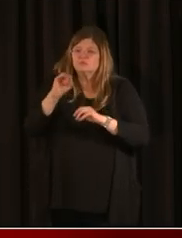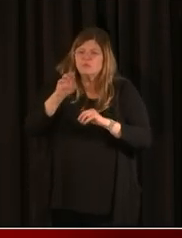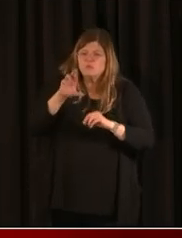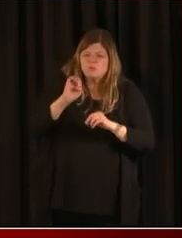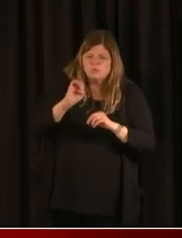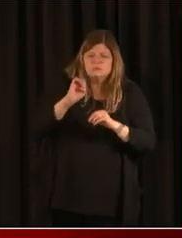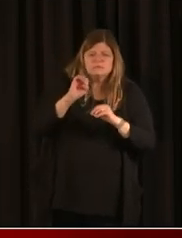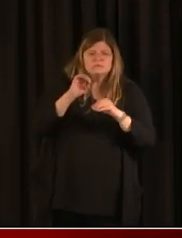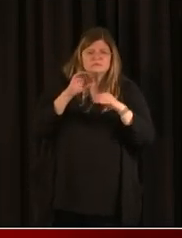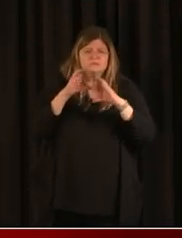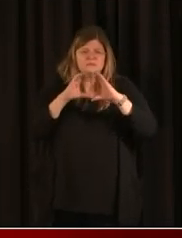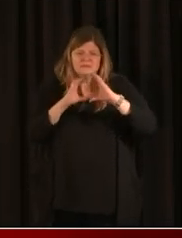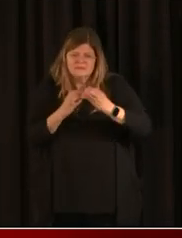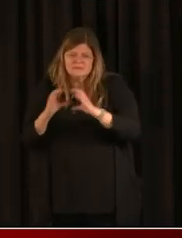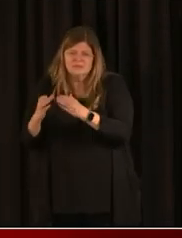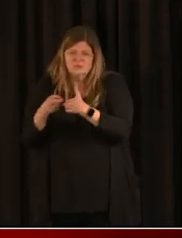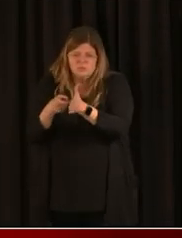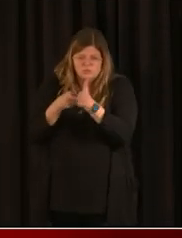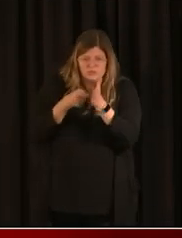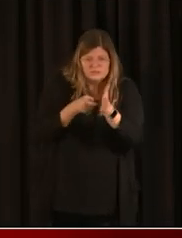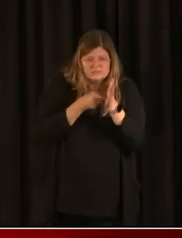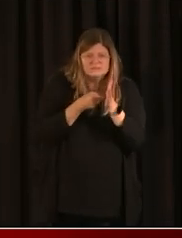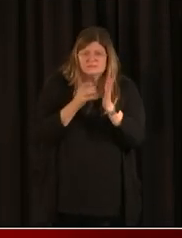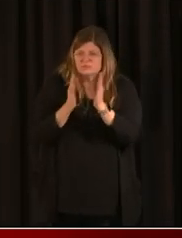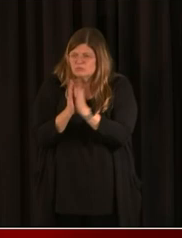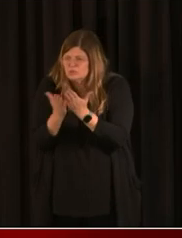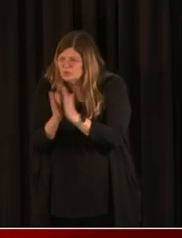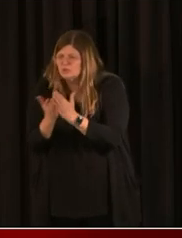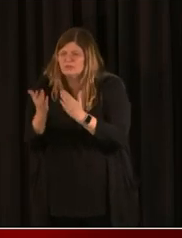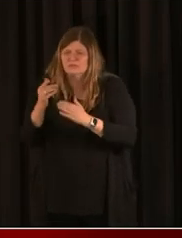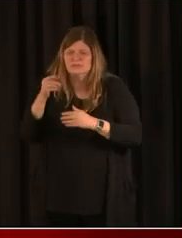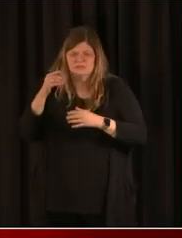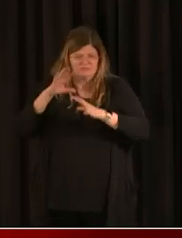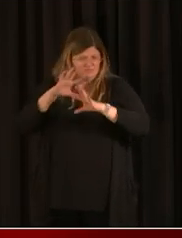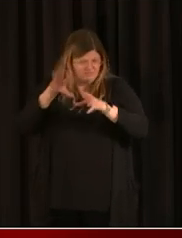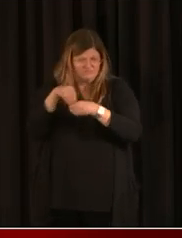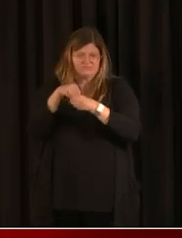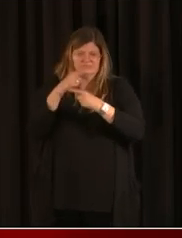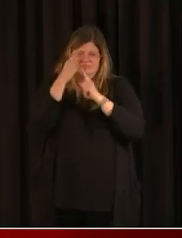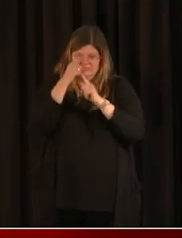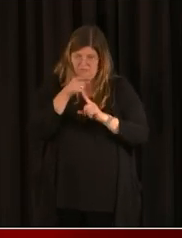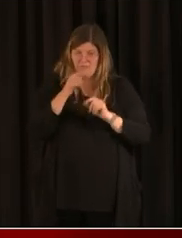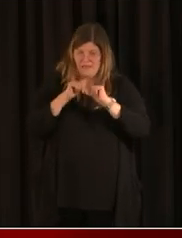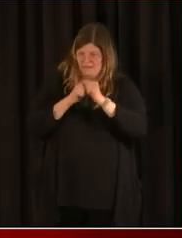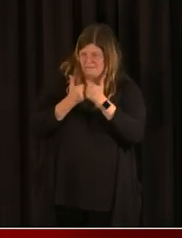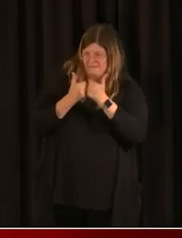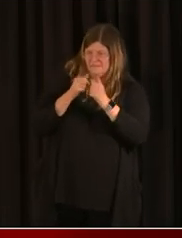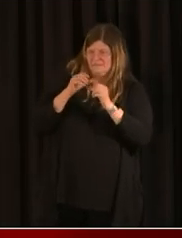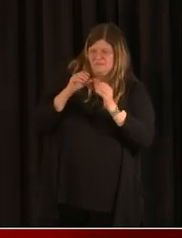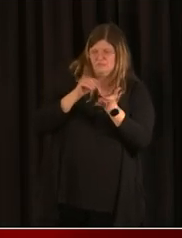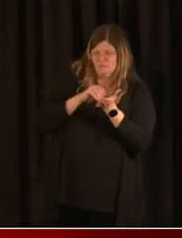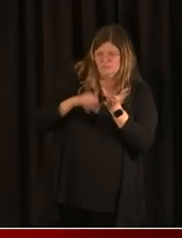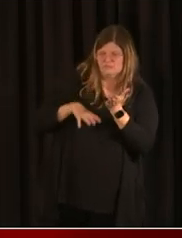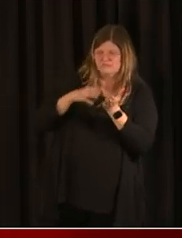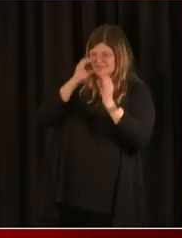content, and also it is a platform where teachers communicate directly with students.